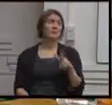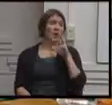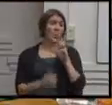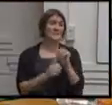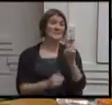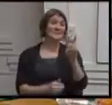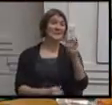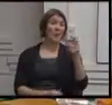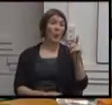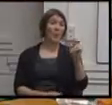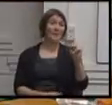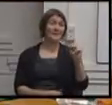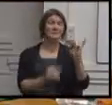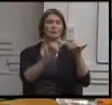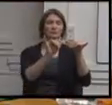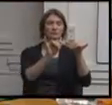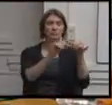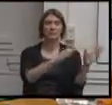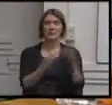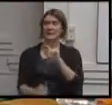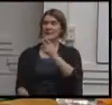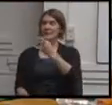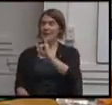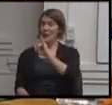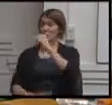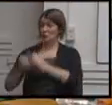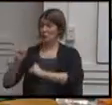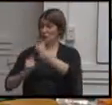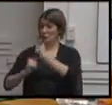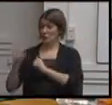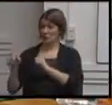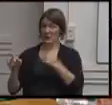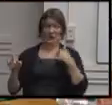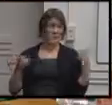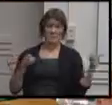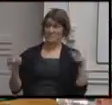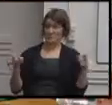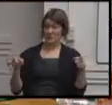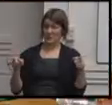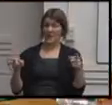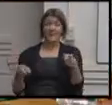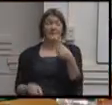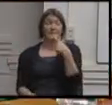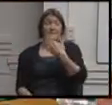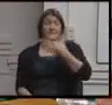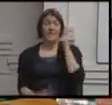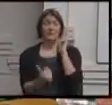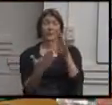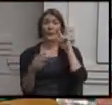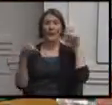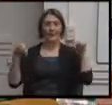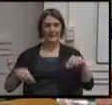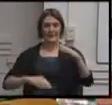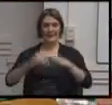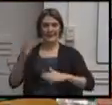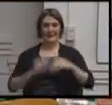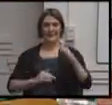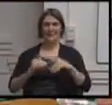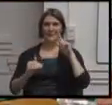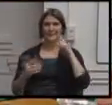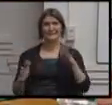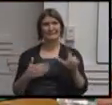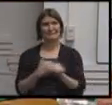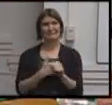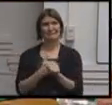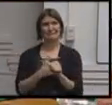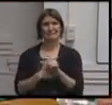Steve Horton and with the folks at GPI Construction, the most cost-effective way to approach the life safety issues here